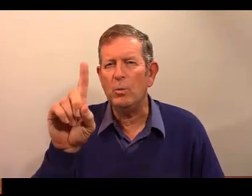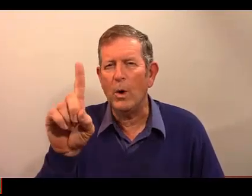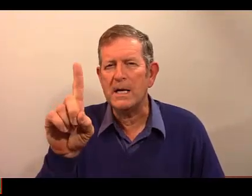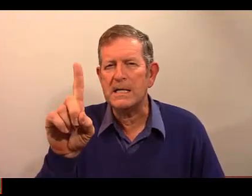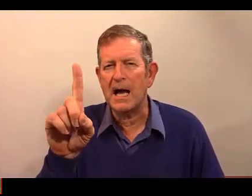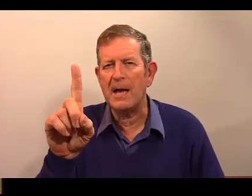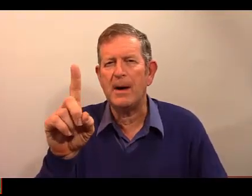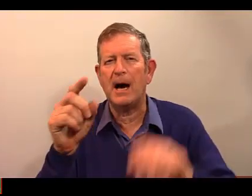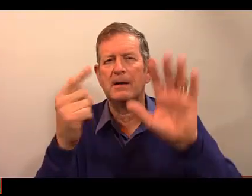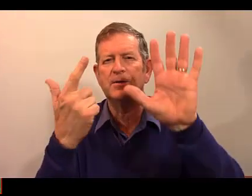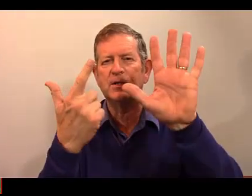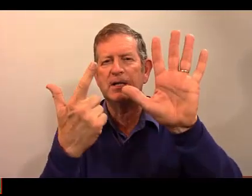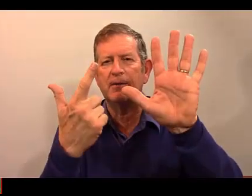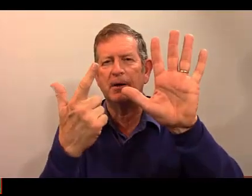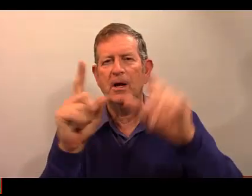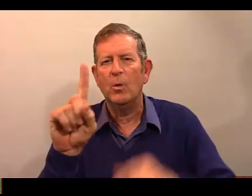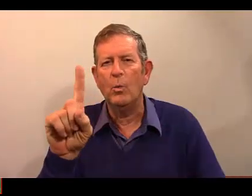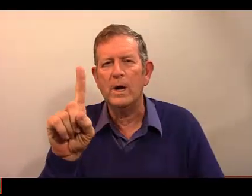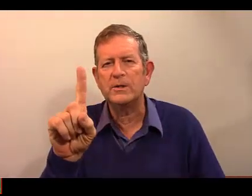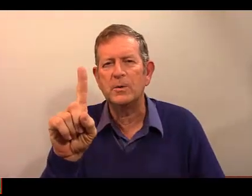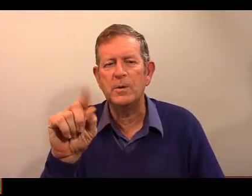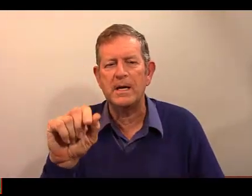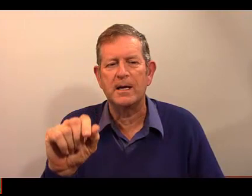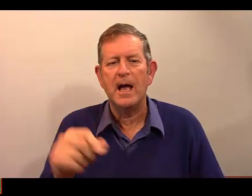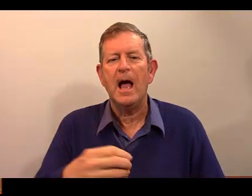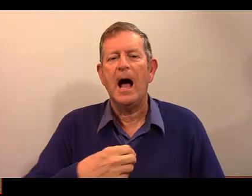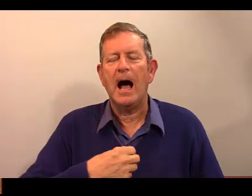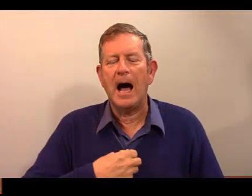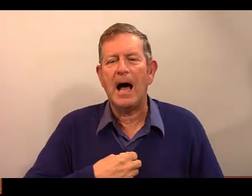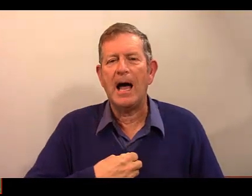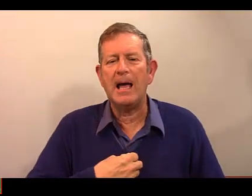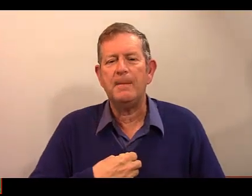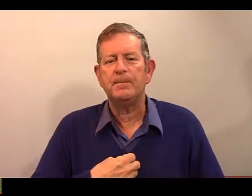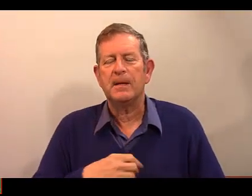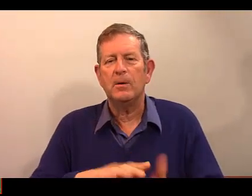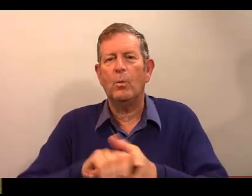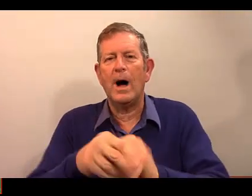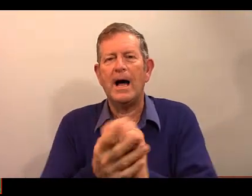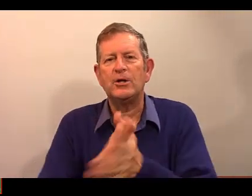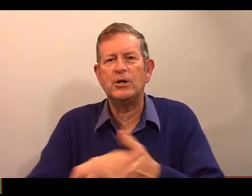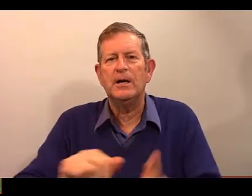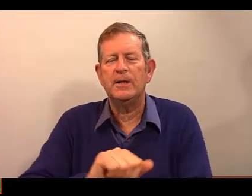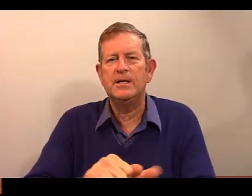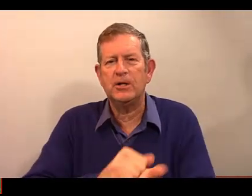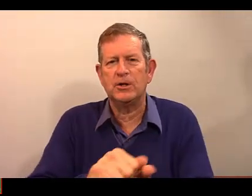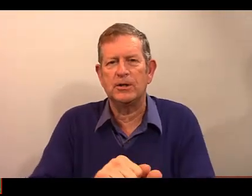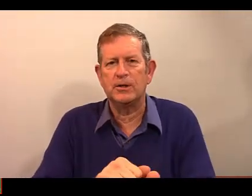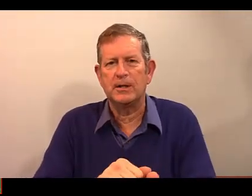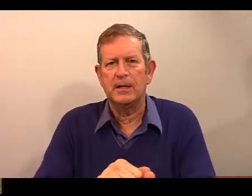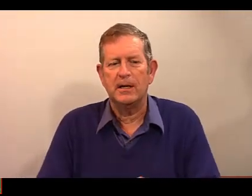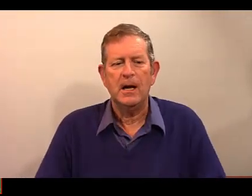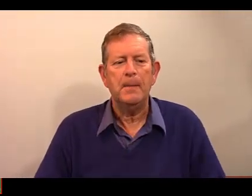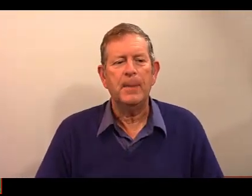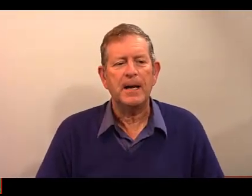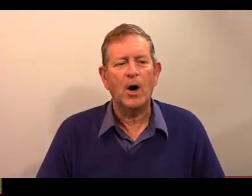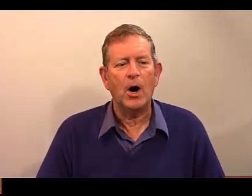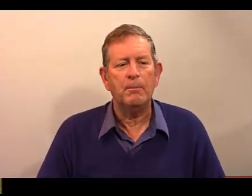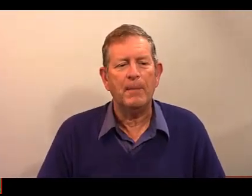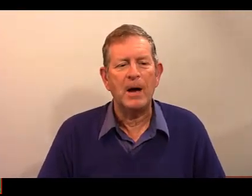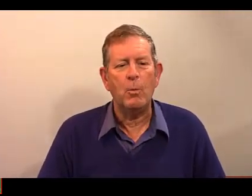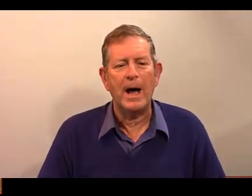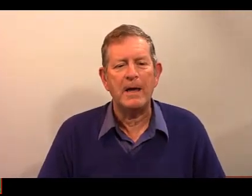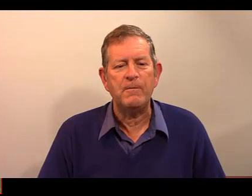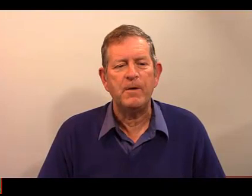Sometimes, maybe 1 time out of 7, once a week, I wash the dishes.